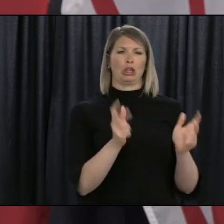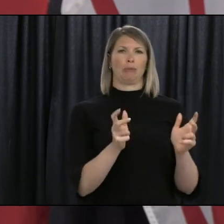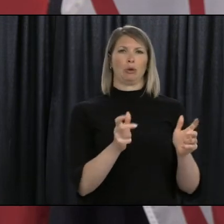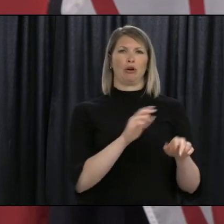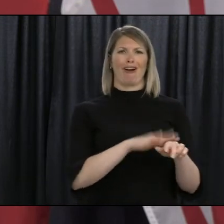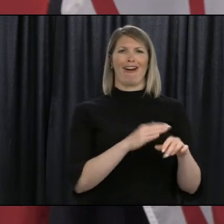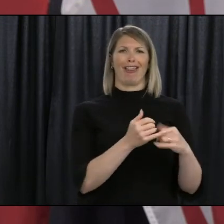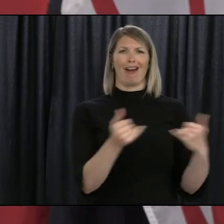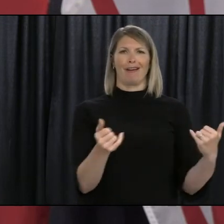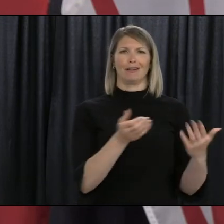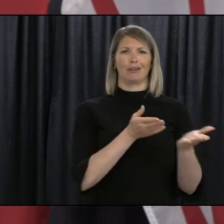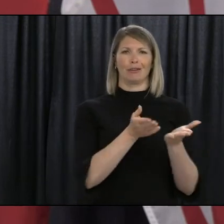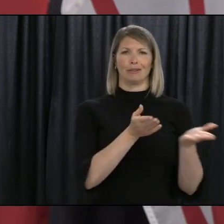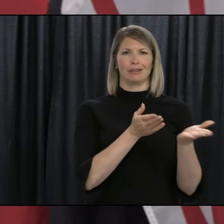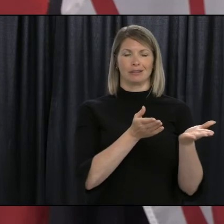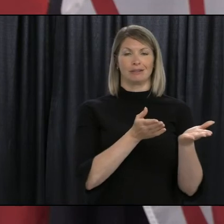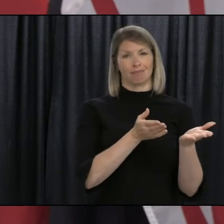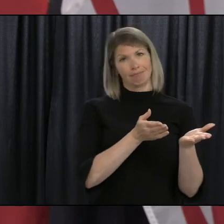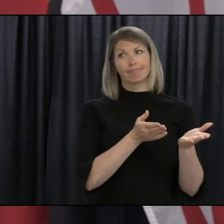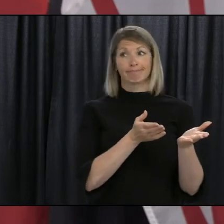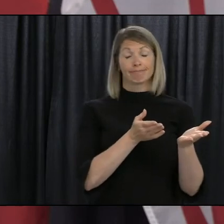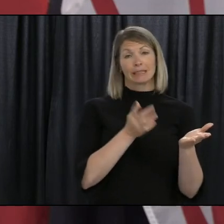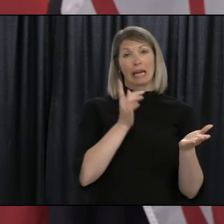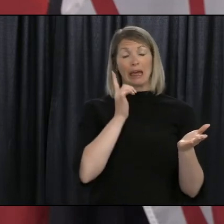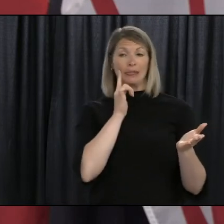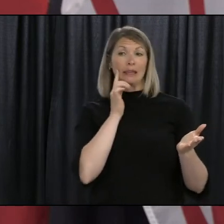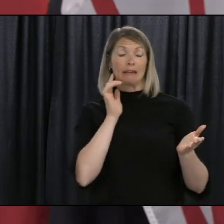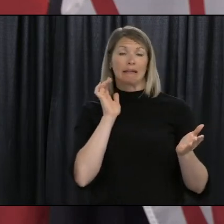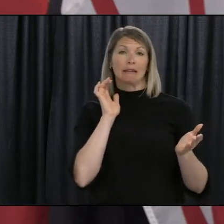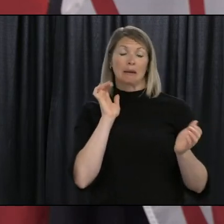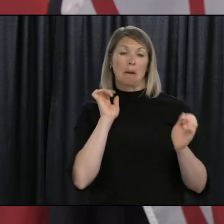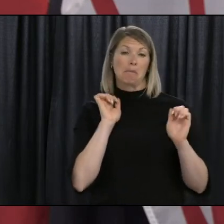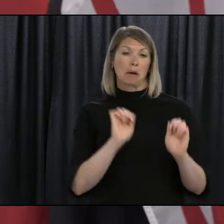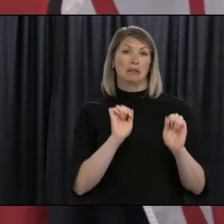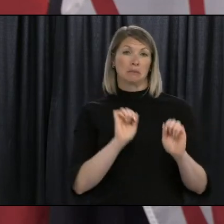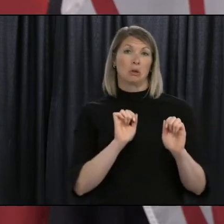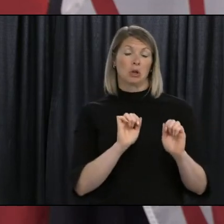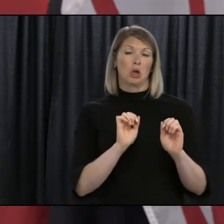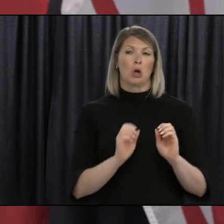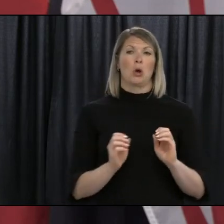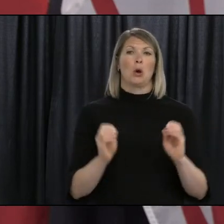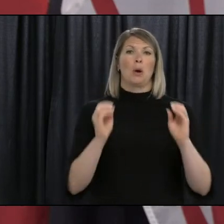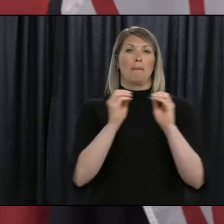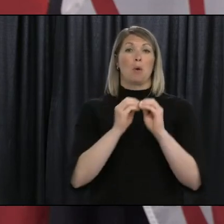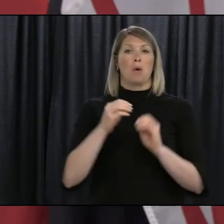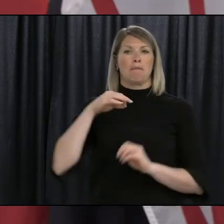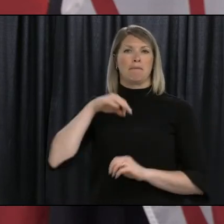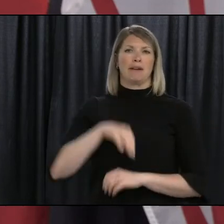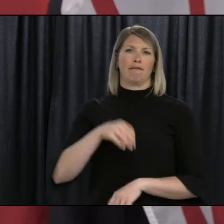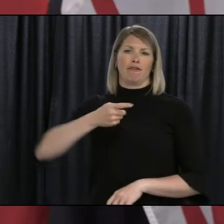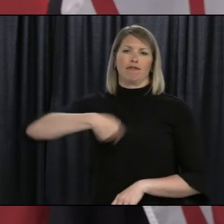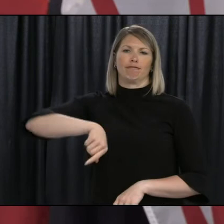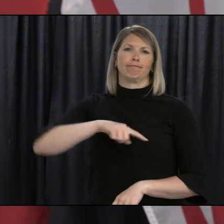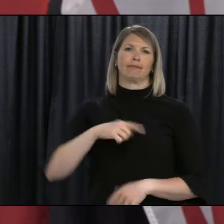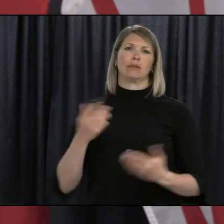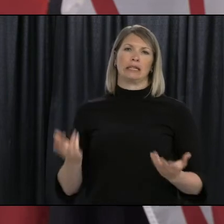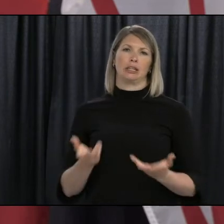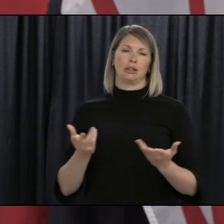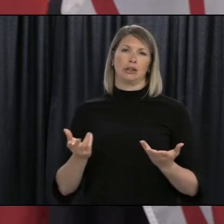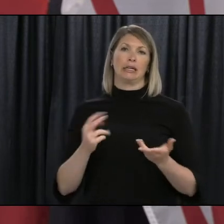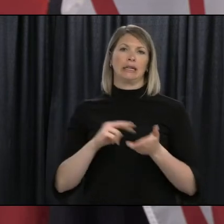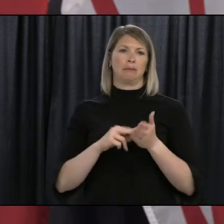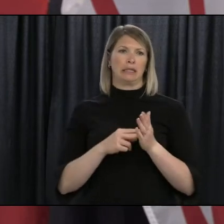operating online. That may help move our shared services more quickly, and